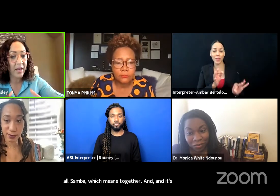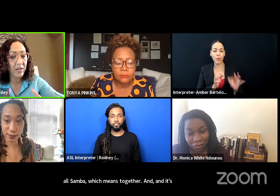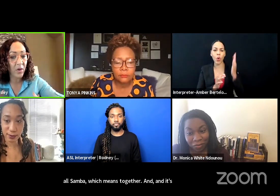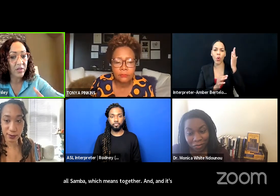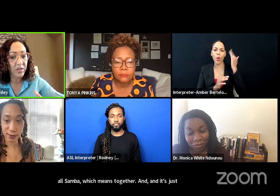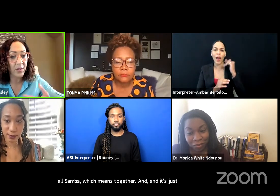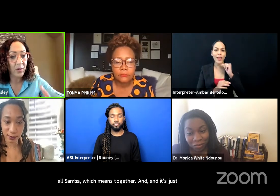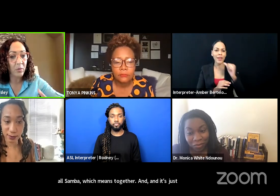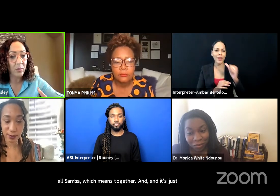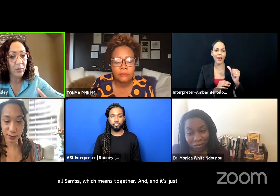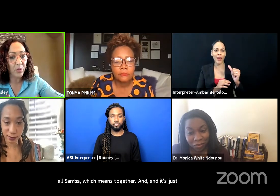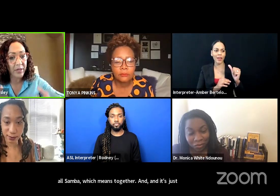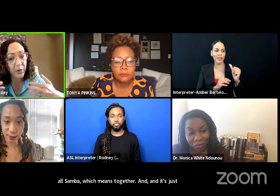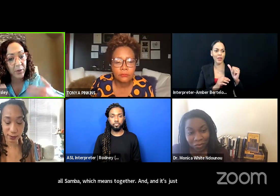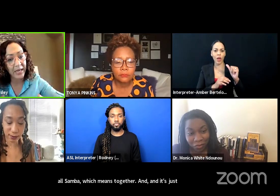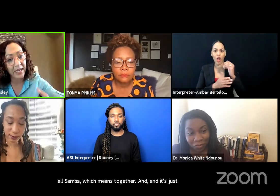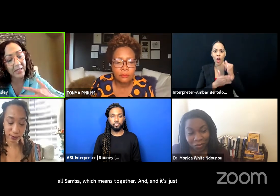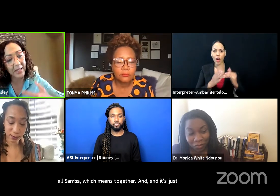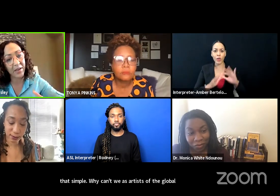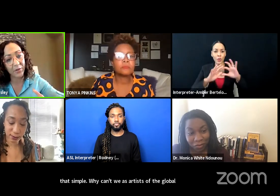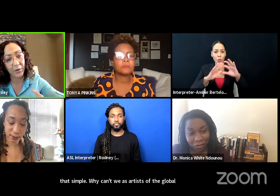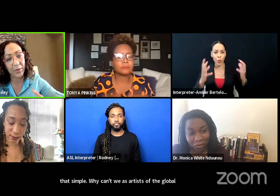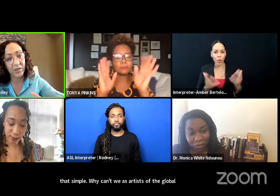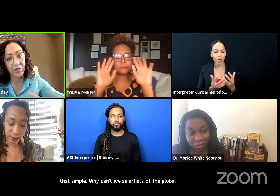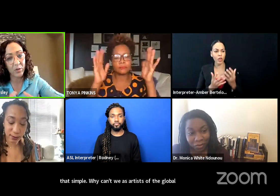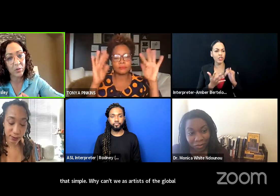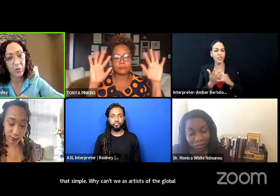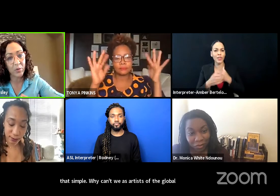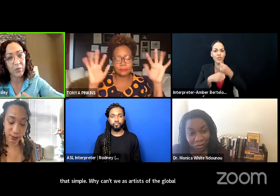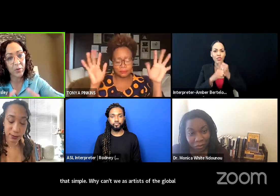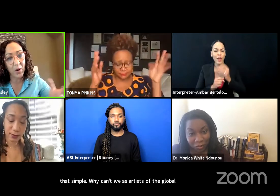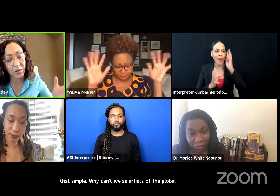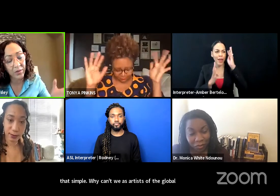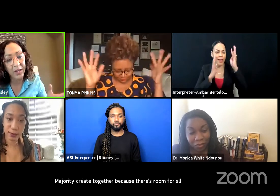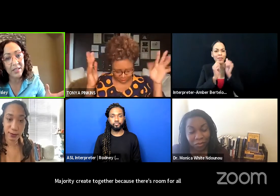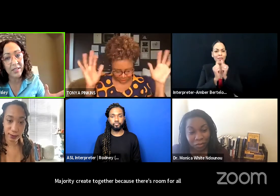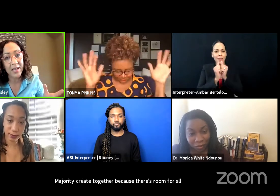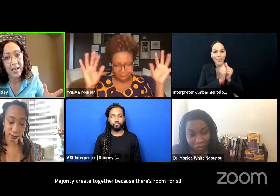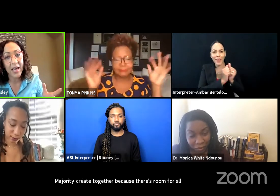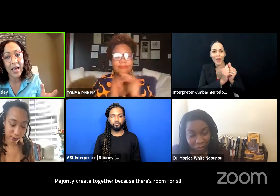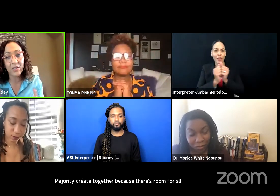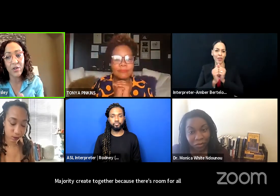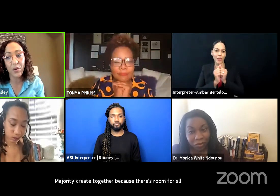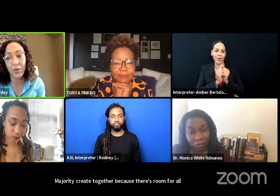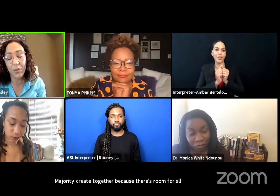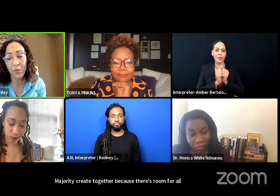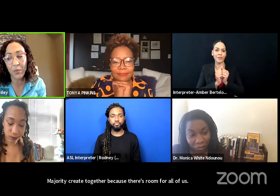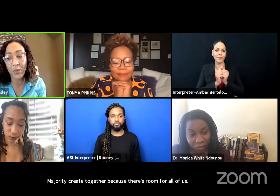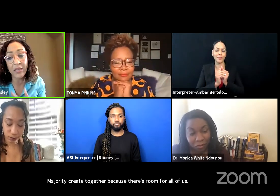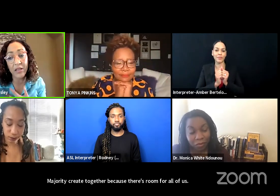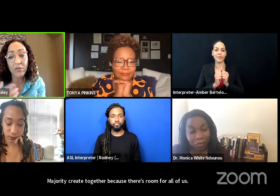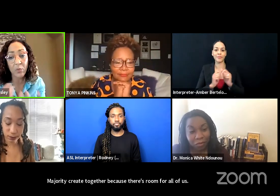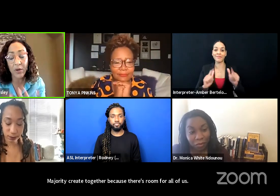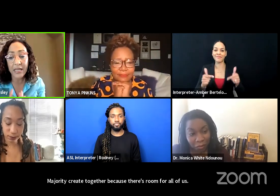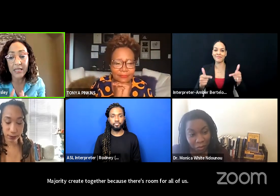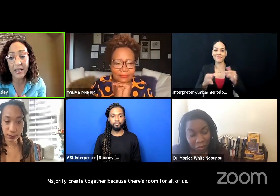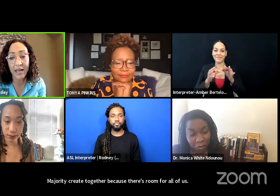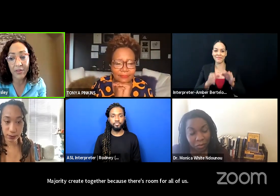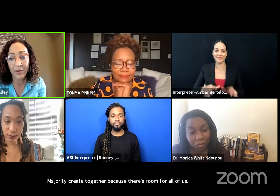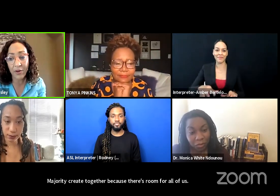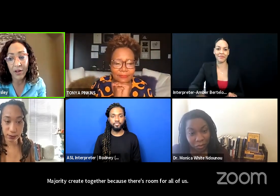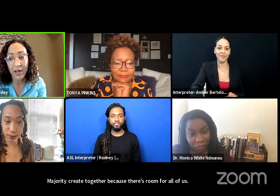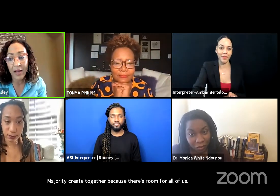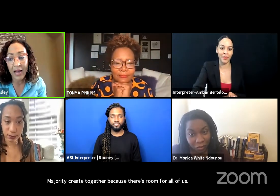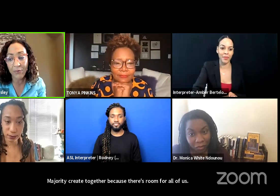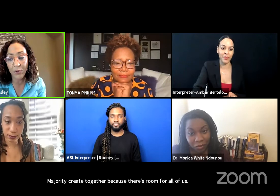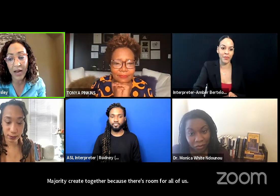we, as artists of the global majority, create together? Because there's room for all of us. And so we loved working